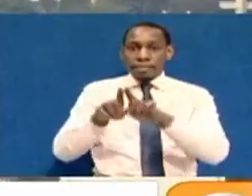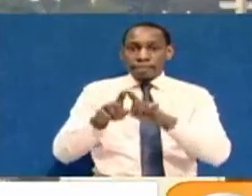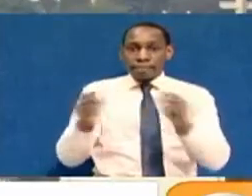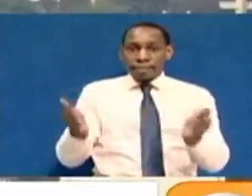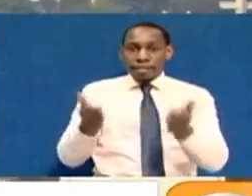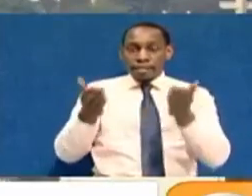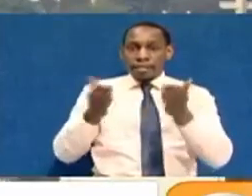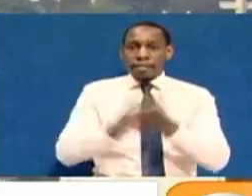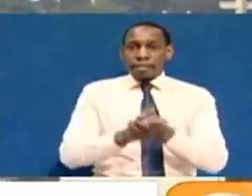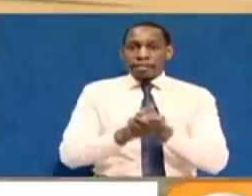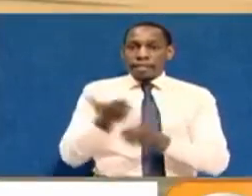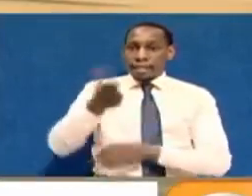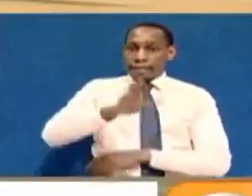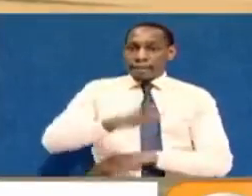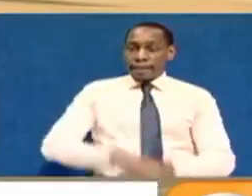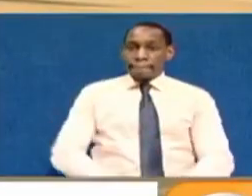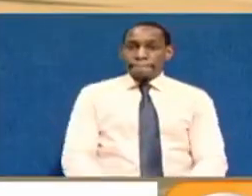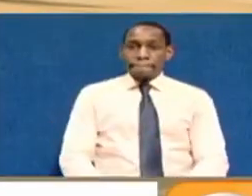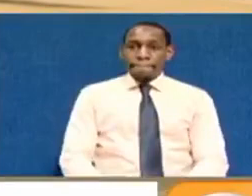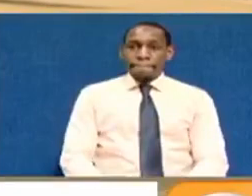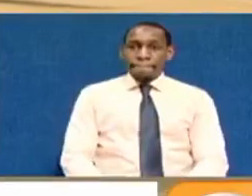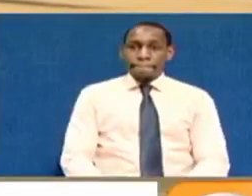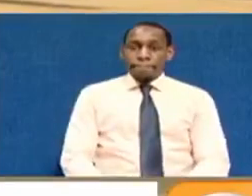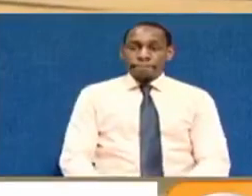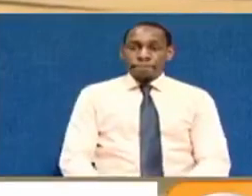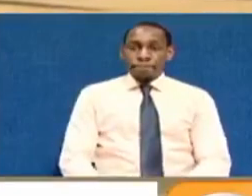spur recovery.